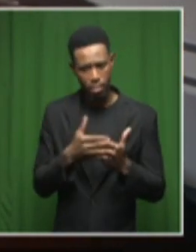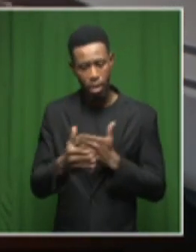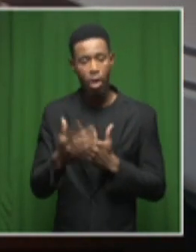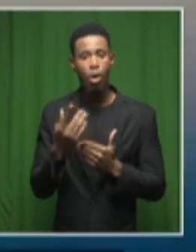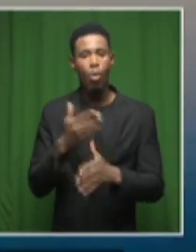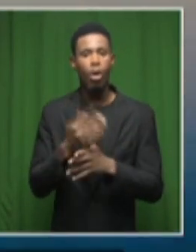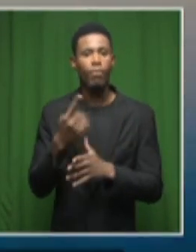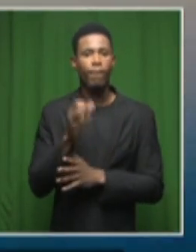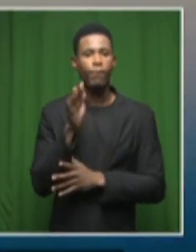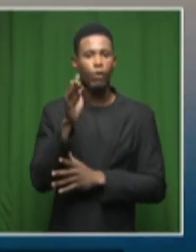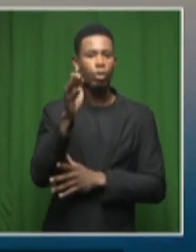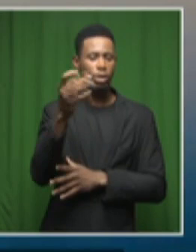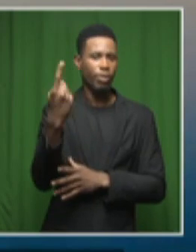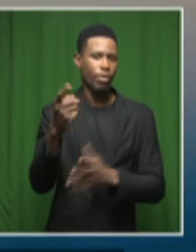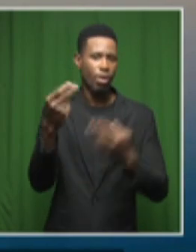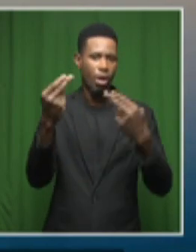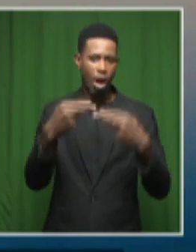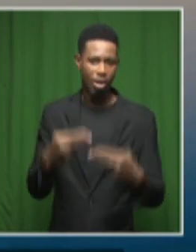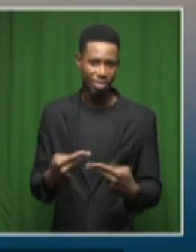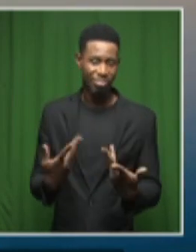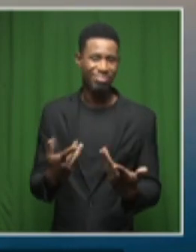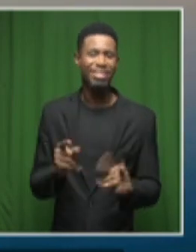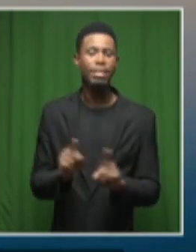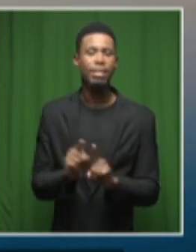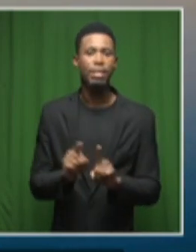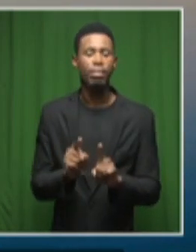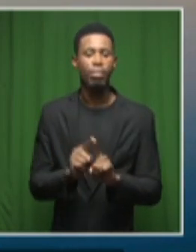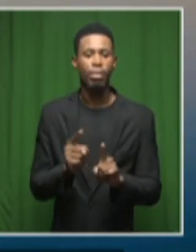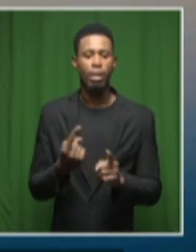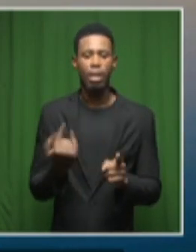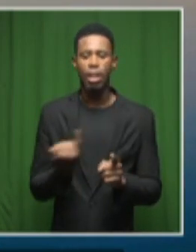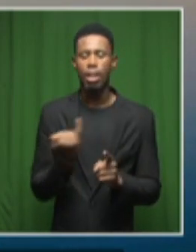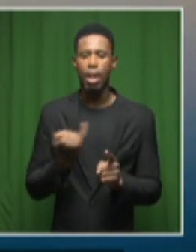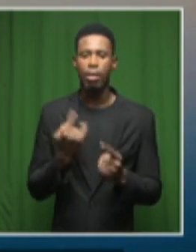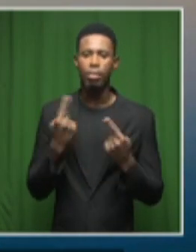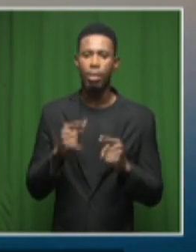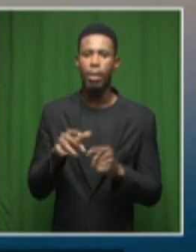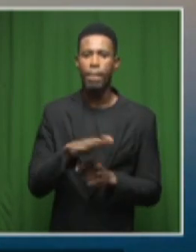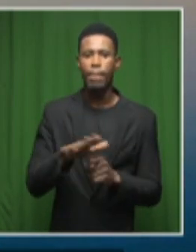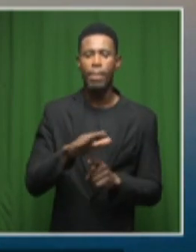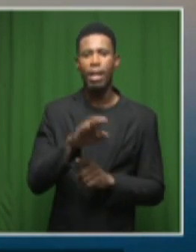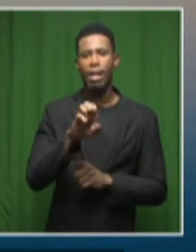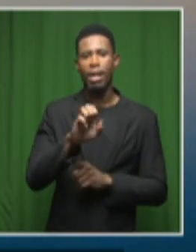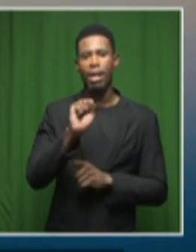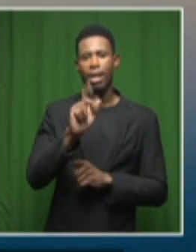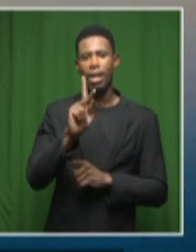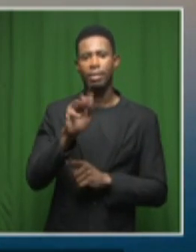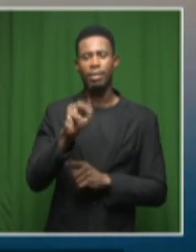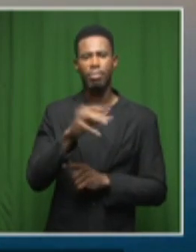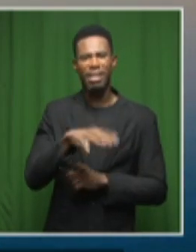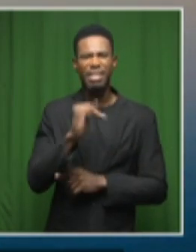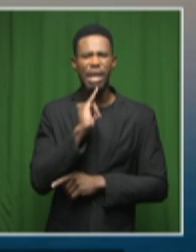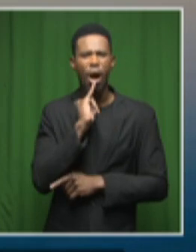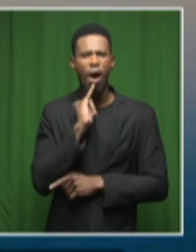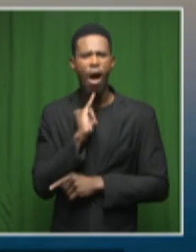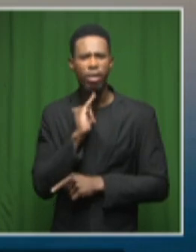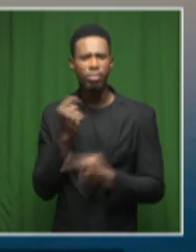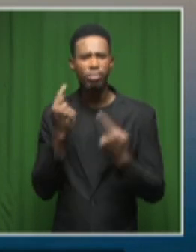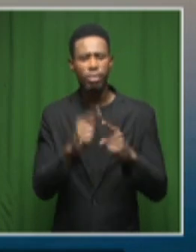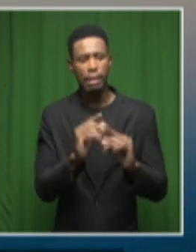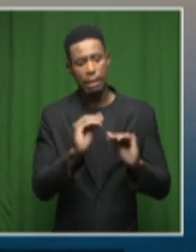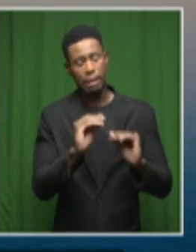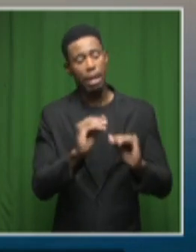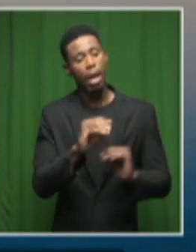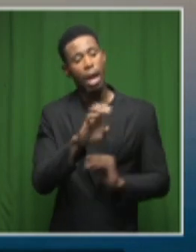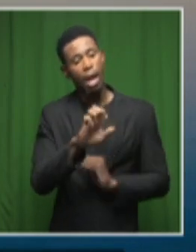arts is in Africa. It's like going to an Eskimo and trying to teach an Eskimo how to build an igloo house. It's not possible. So this is